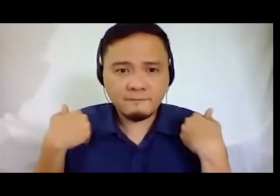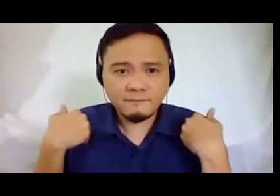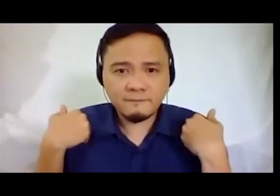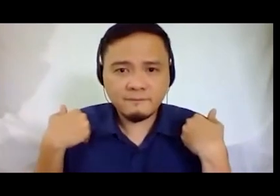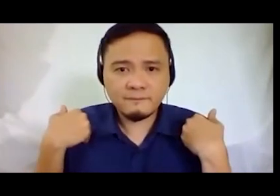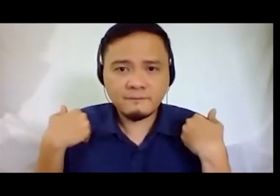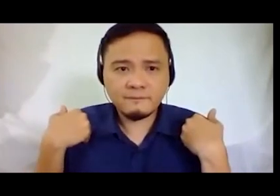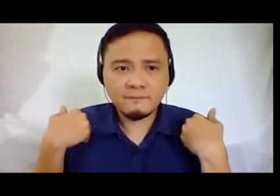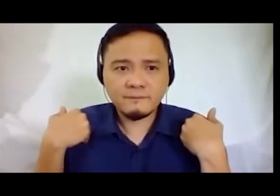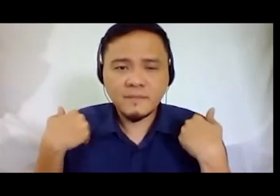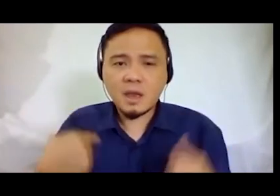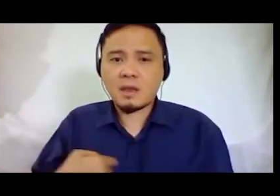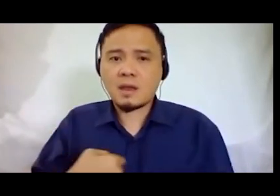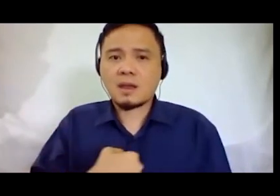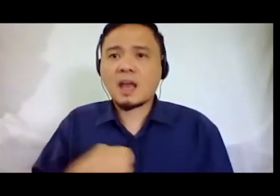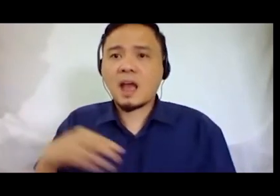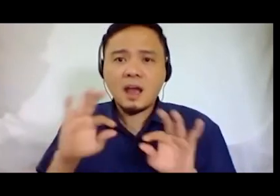And number 7.